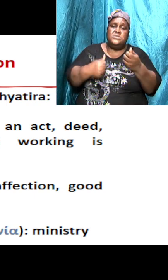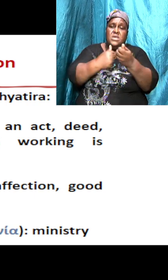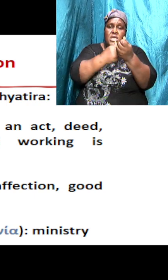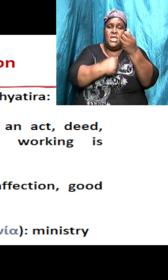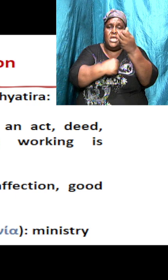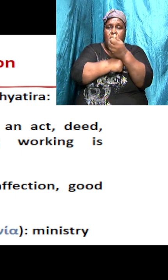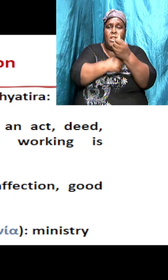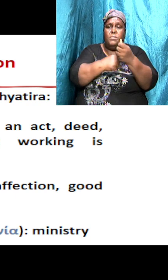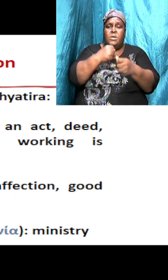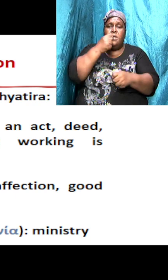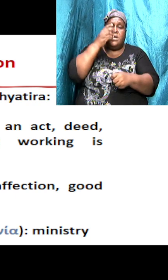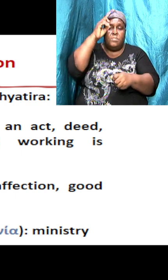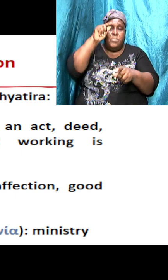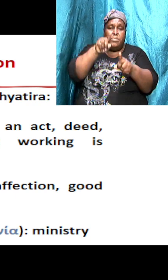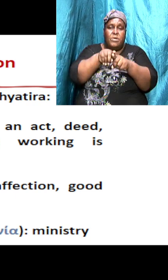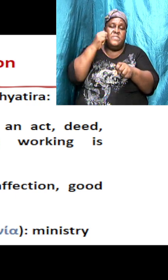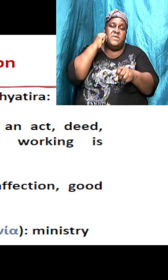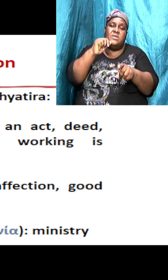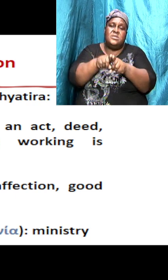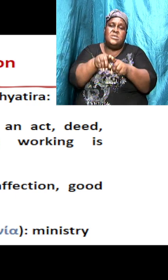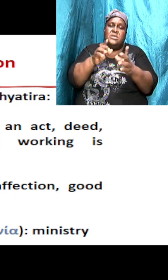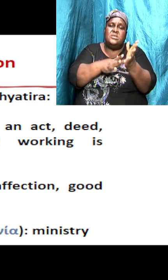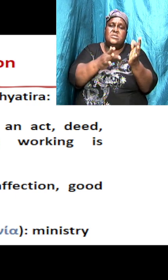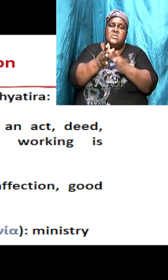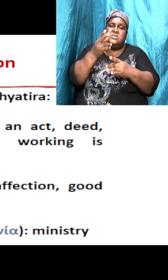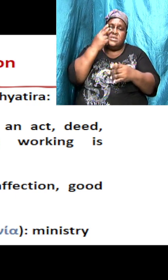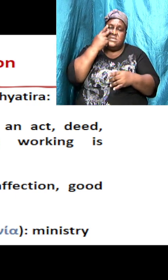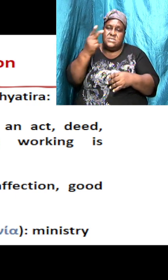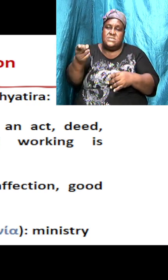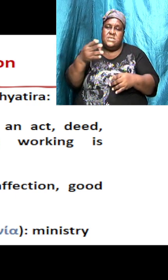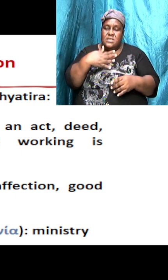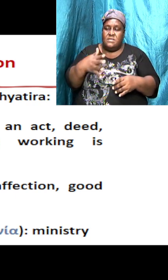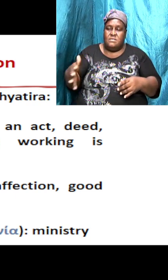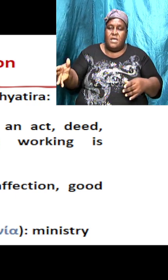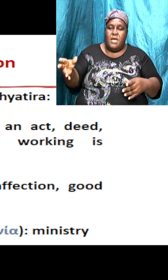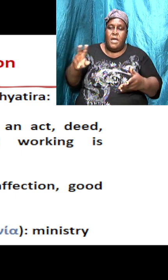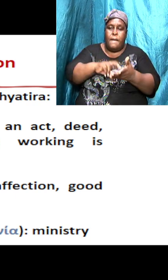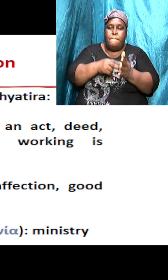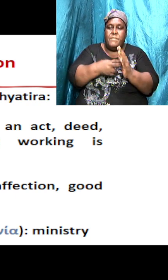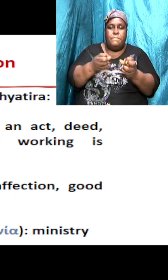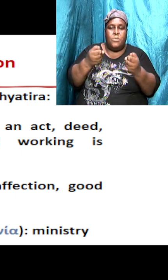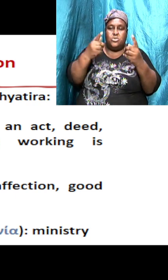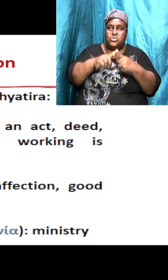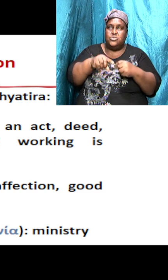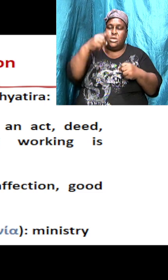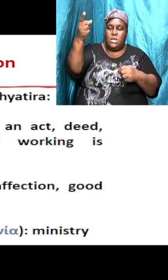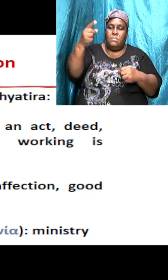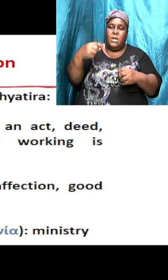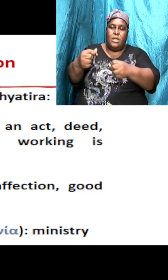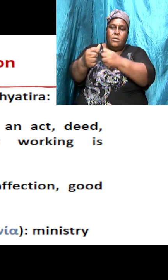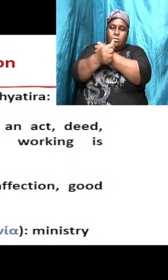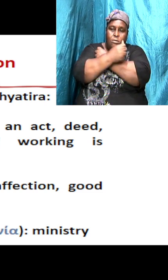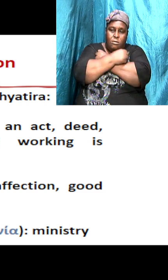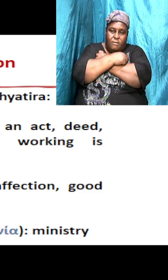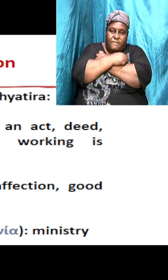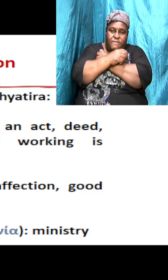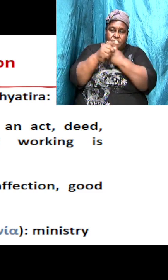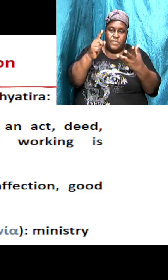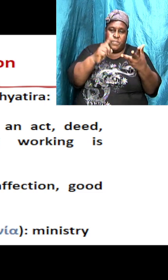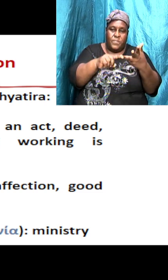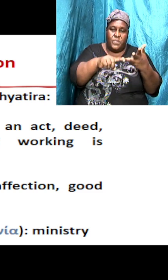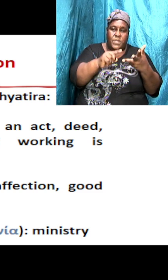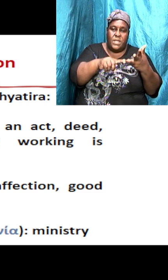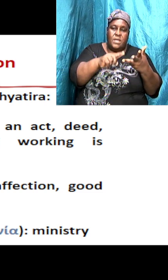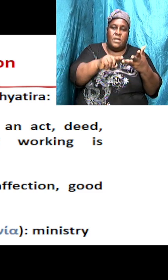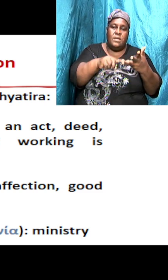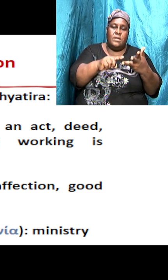sister. Jesus sees these things and they mean much to him. Then it goes on to love, the Greek word agape. It